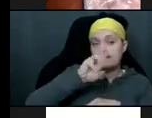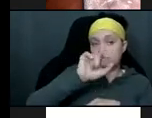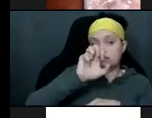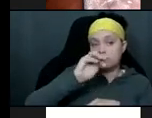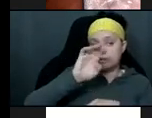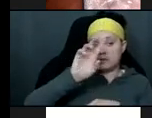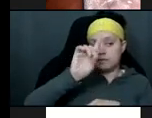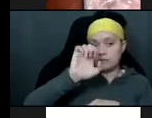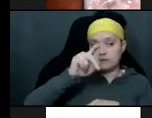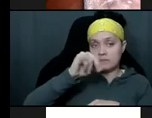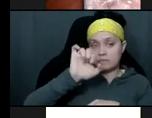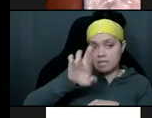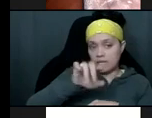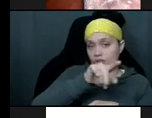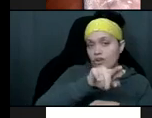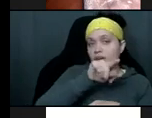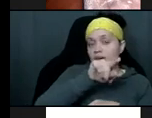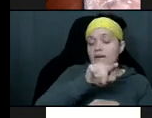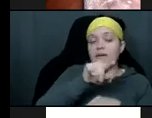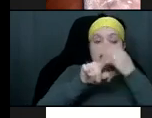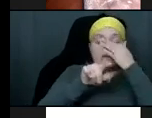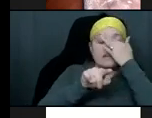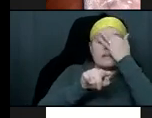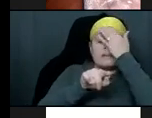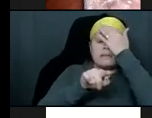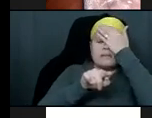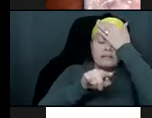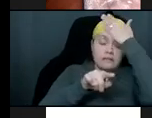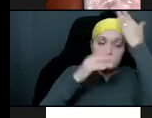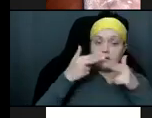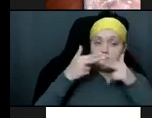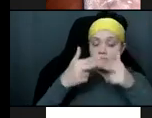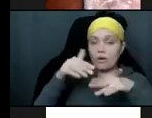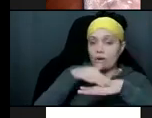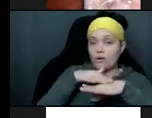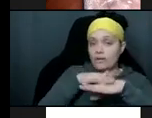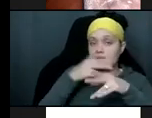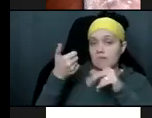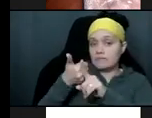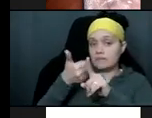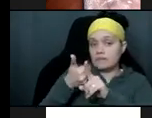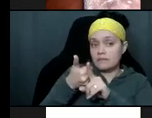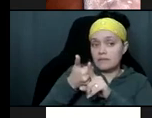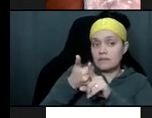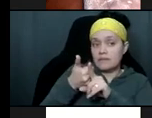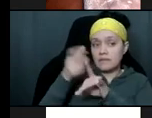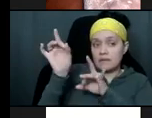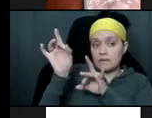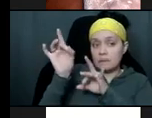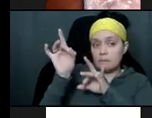Dampier, coming out, and that he called the natives the miserablest people in the